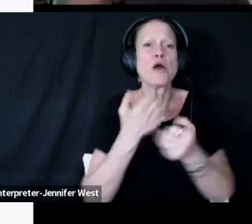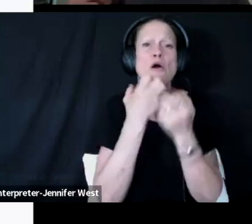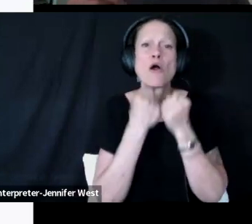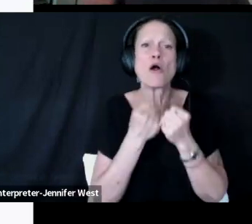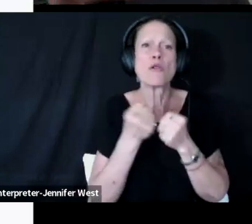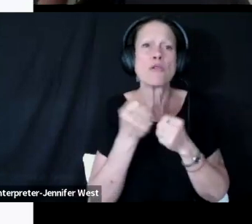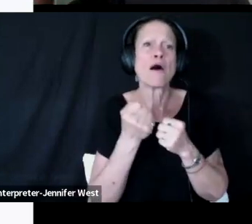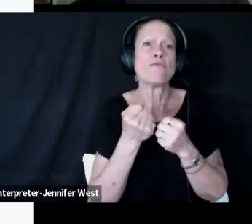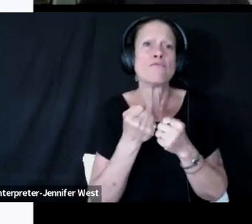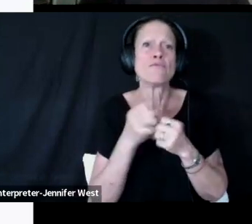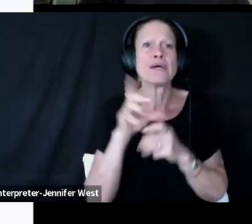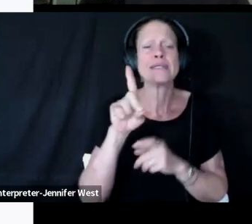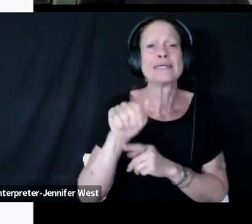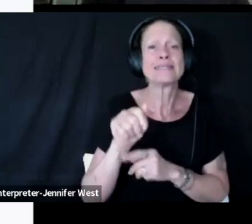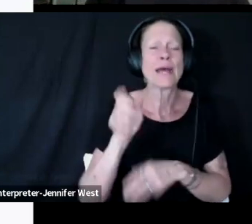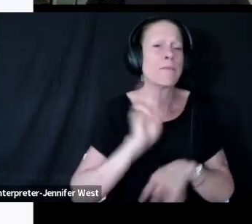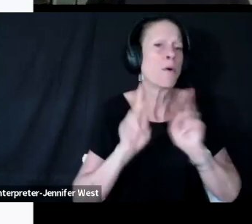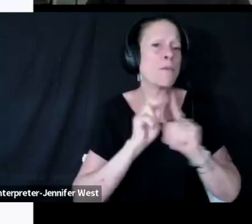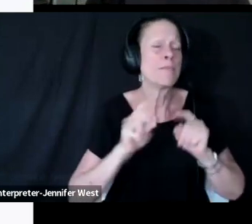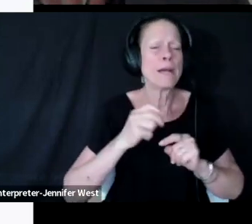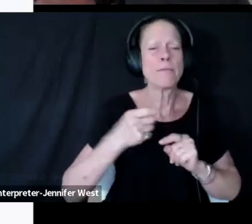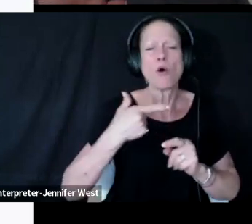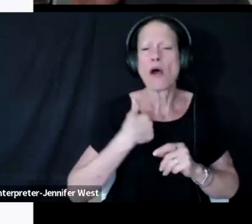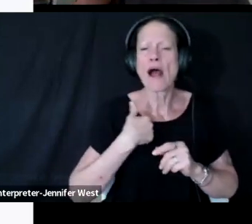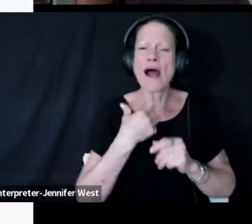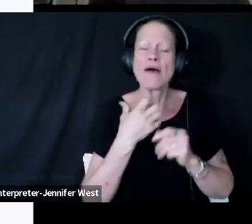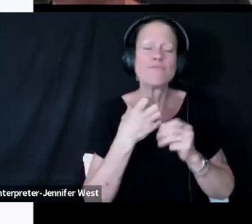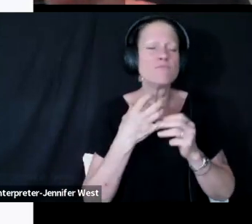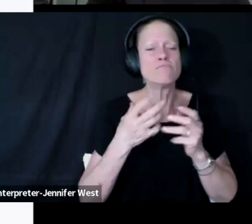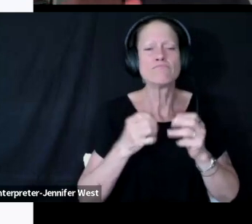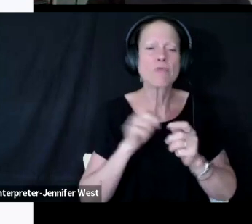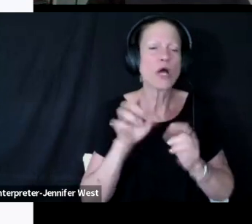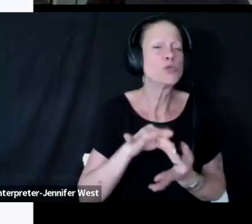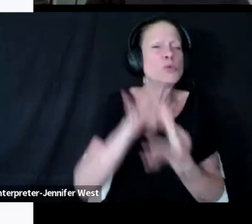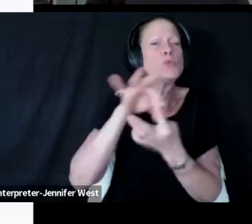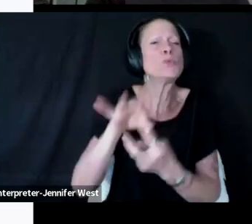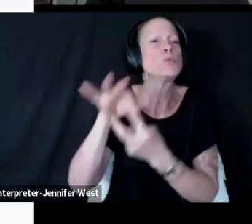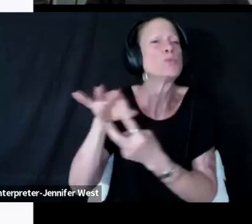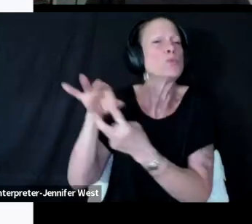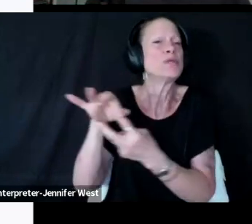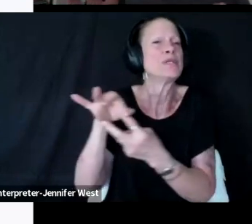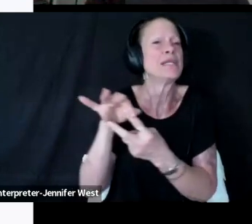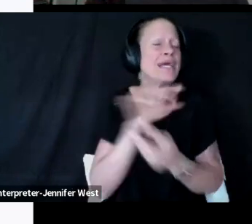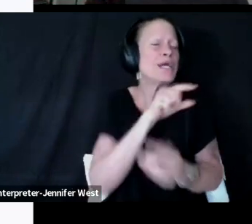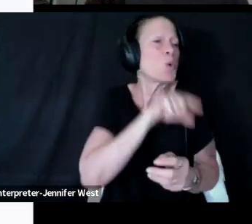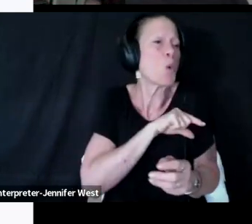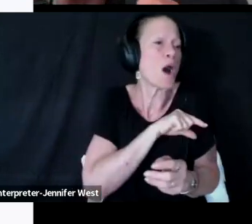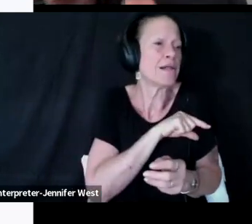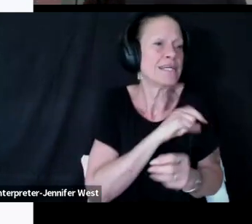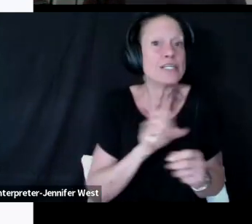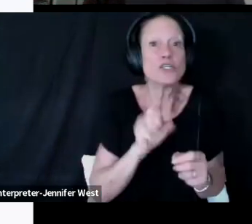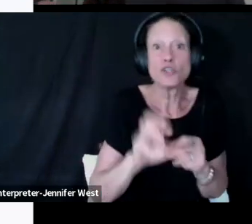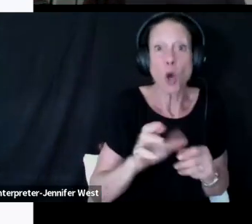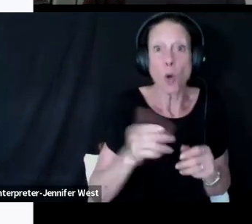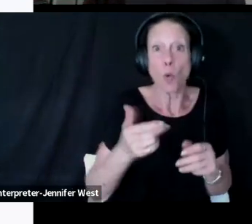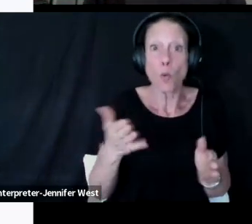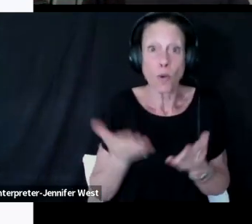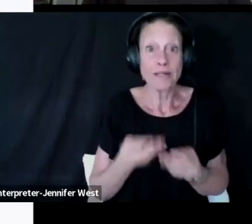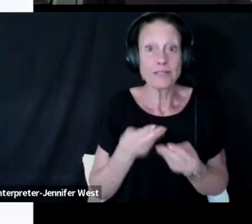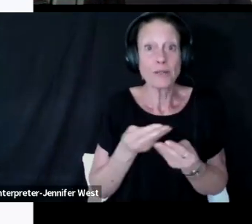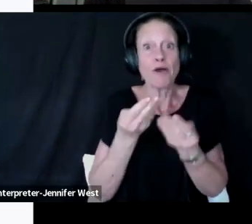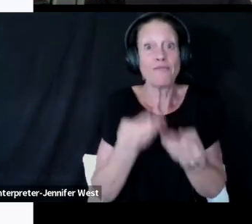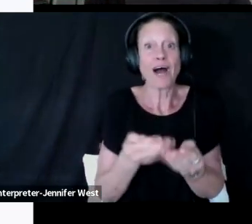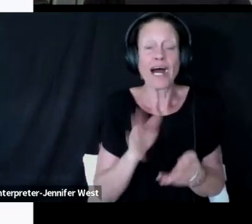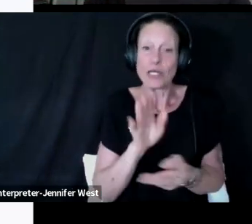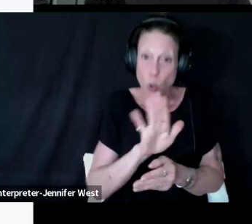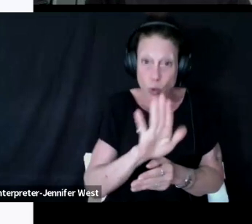want to customize to their loved one. We decided to give you the ability to create your own plan with your own